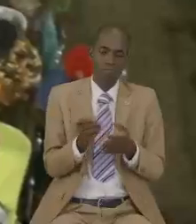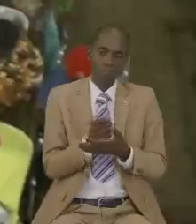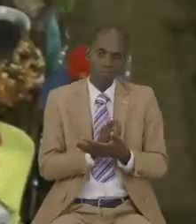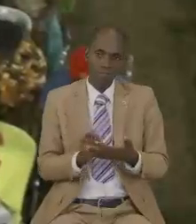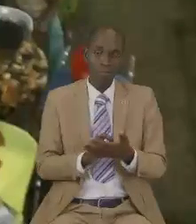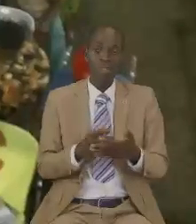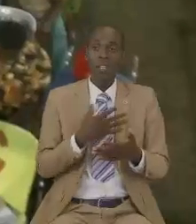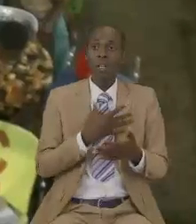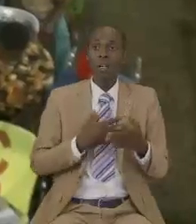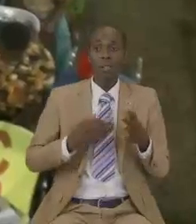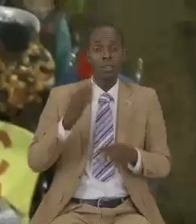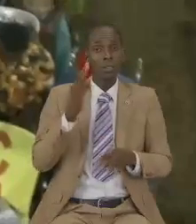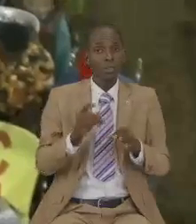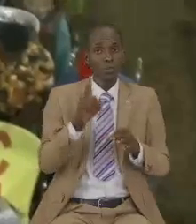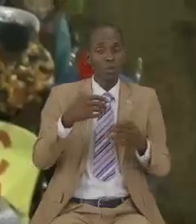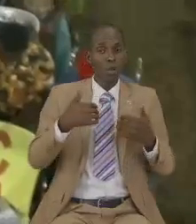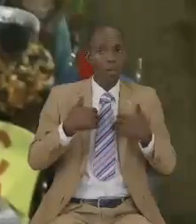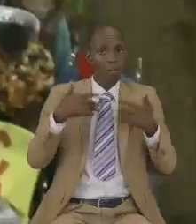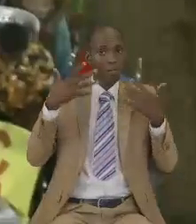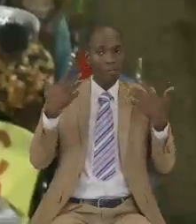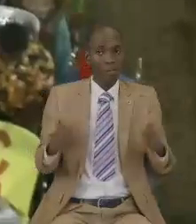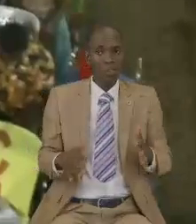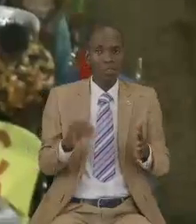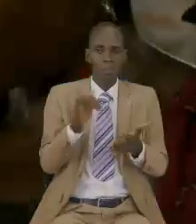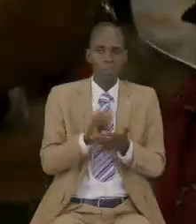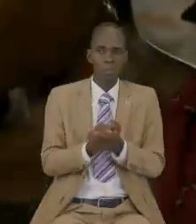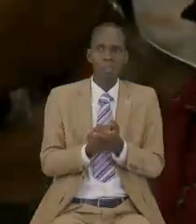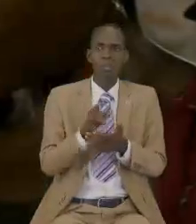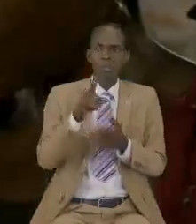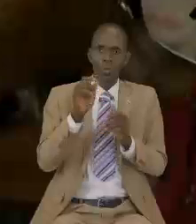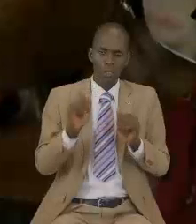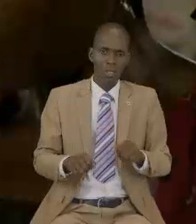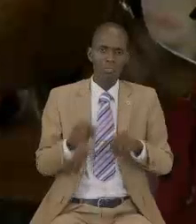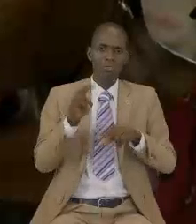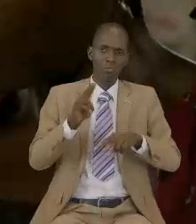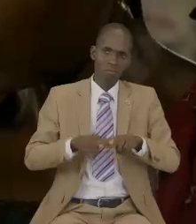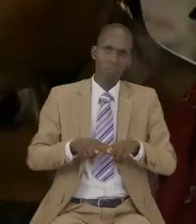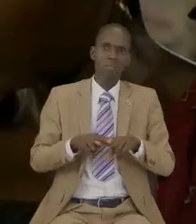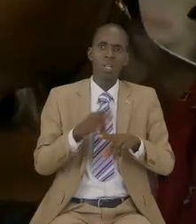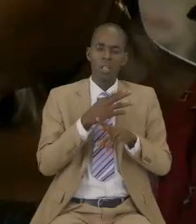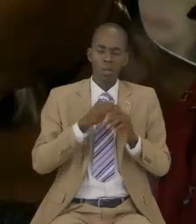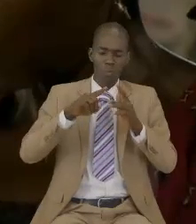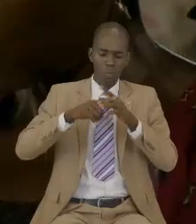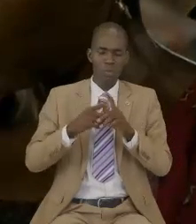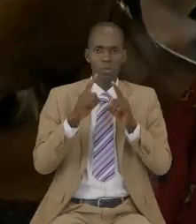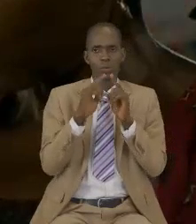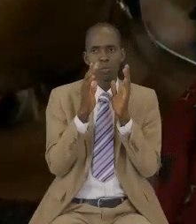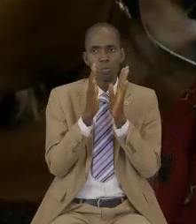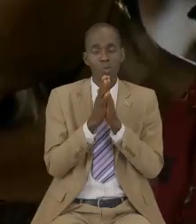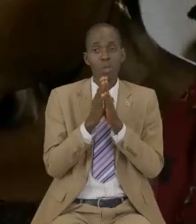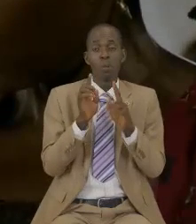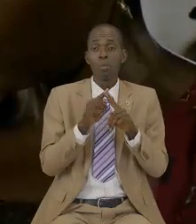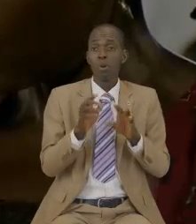a helping hand. This is the reason why we are here. That's why the man of